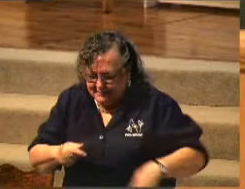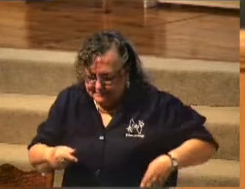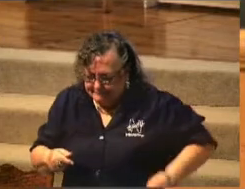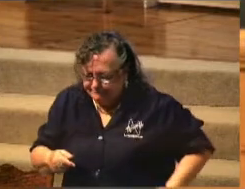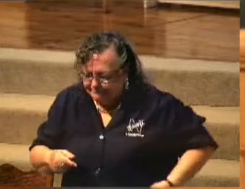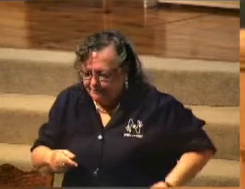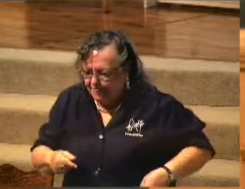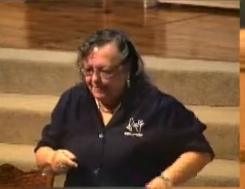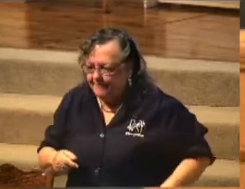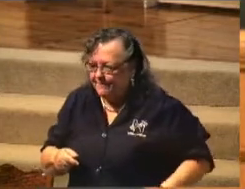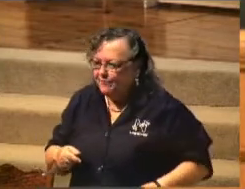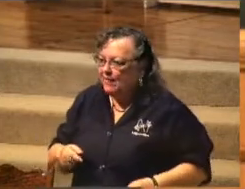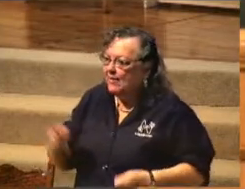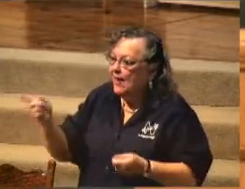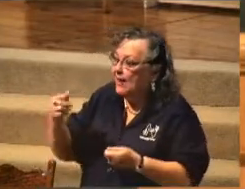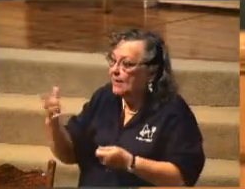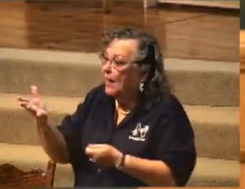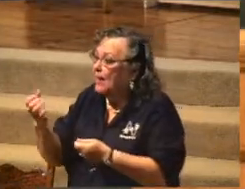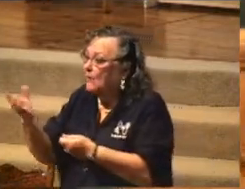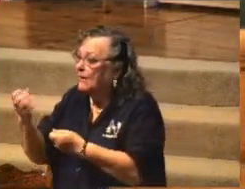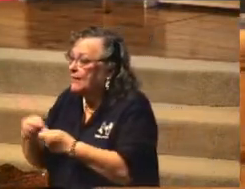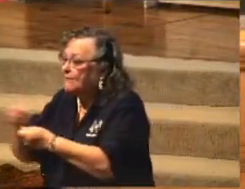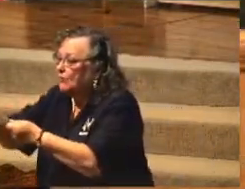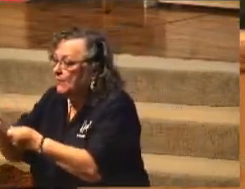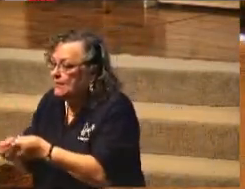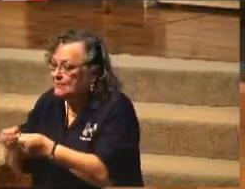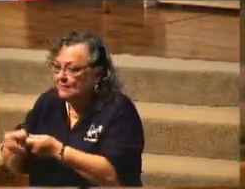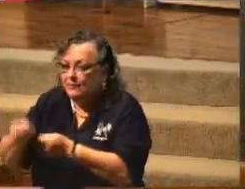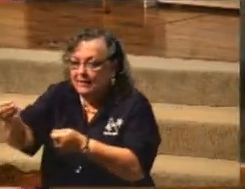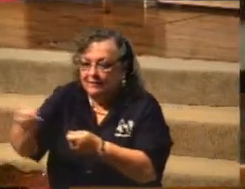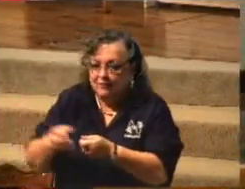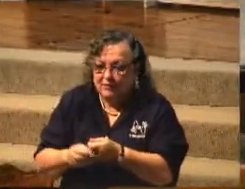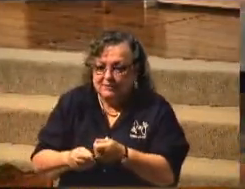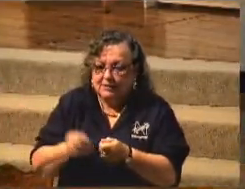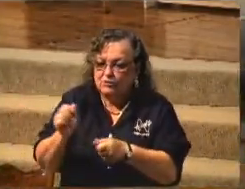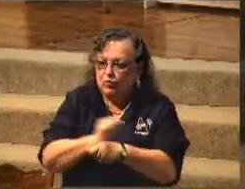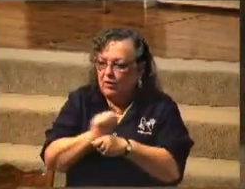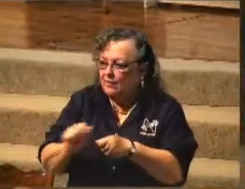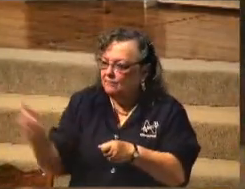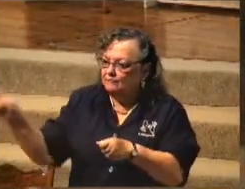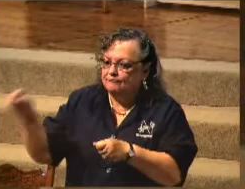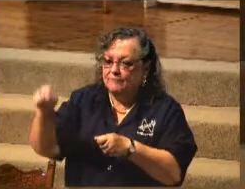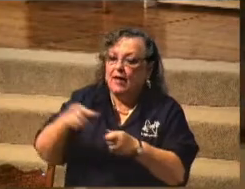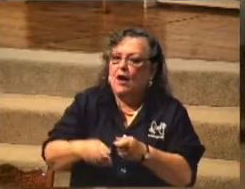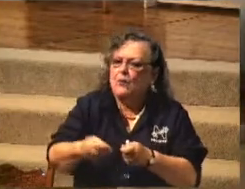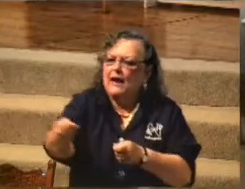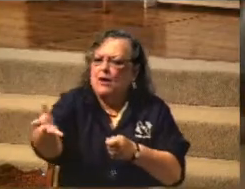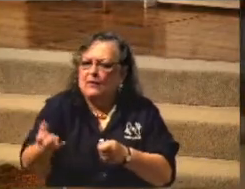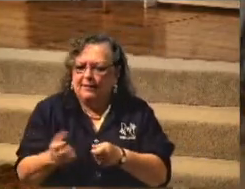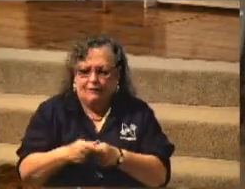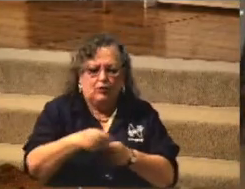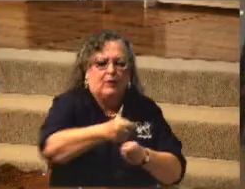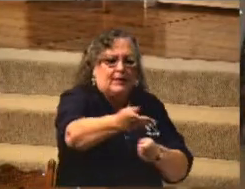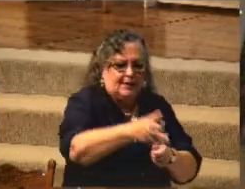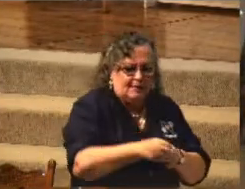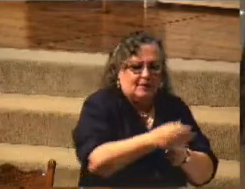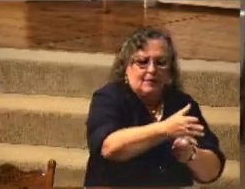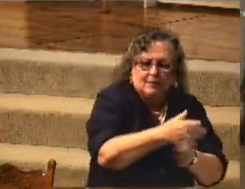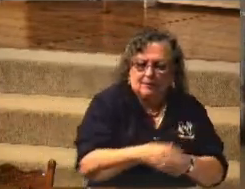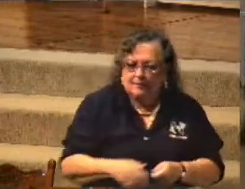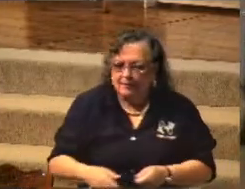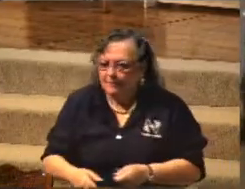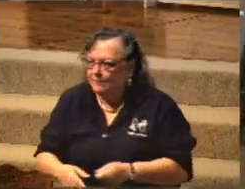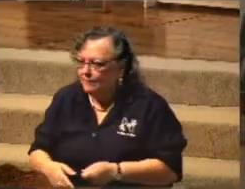guy would always come by and say, hey, I want to give you one of these. I want to give you one of these. He's just working, going from place to place. I want to give you one of these. And he's handing them out. Was that you, Brother Bill?